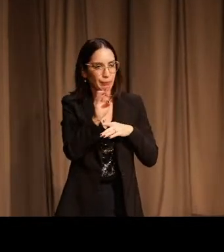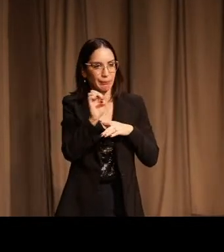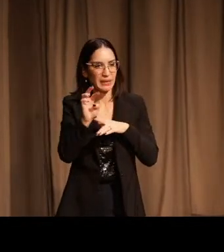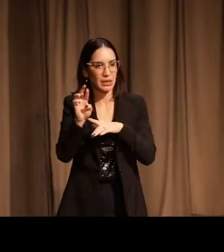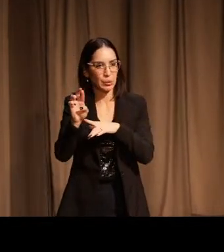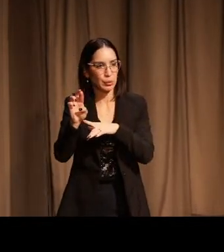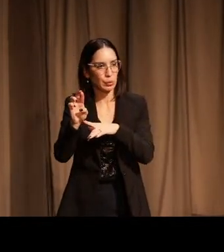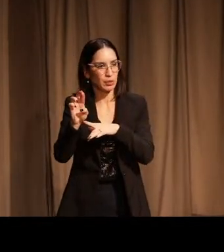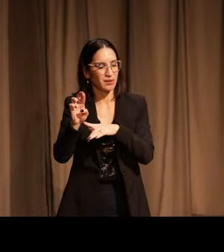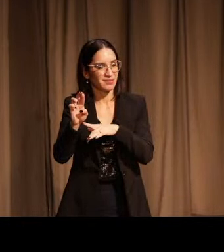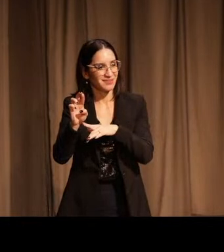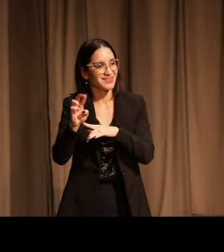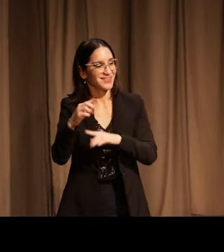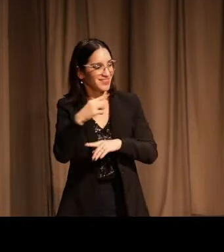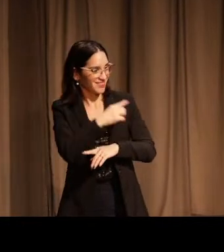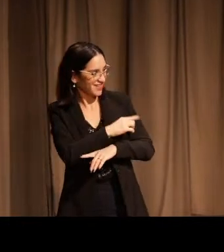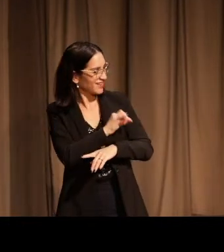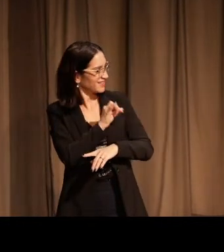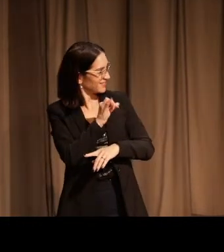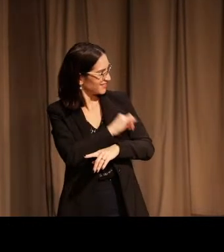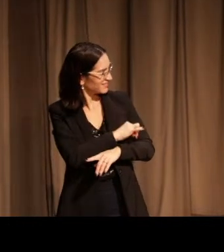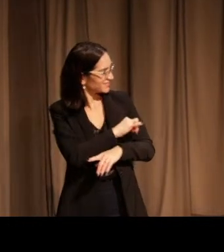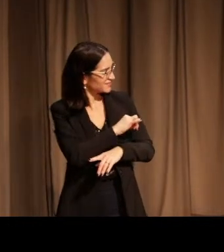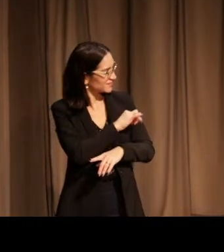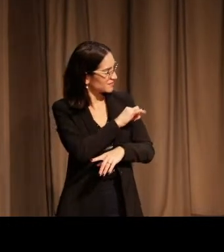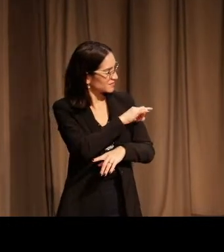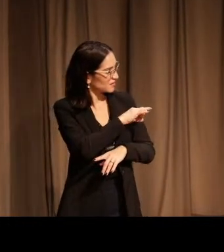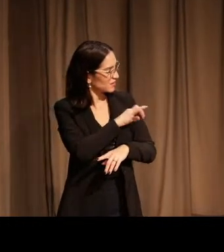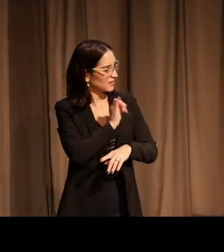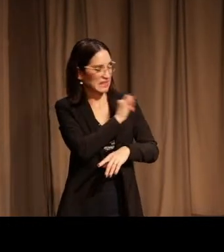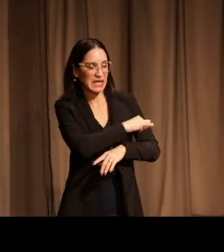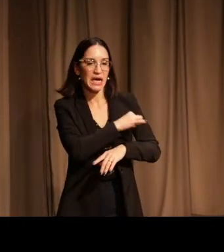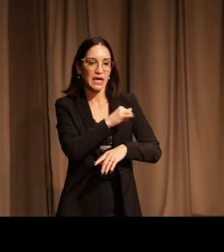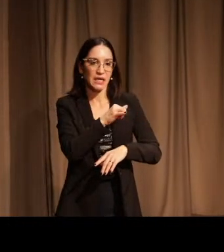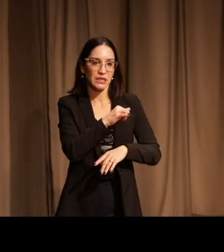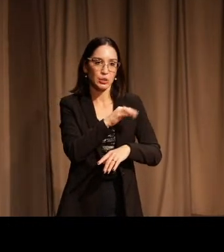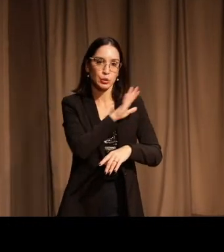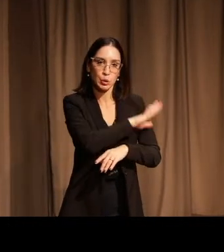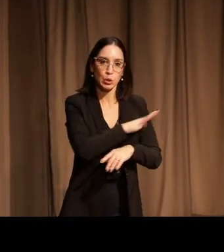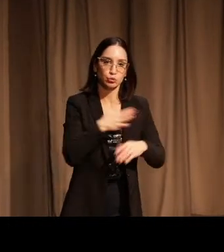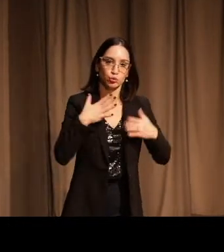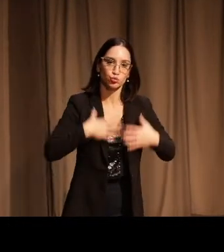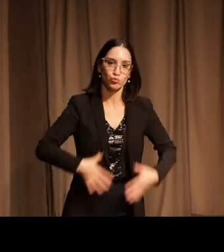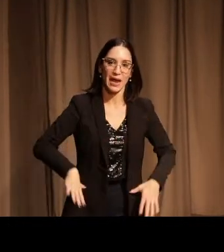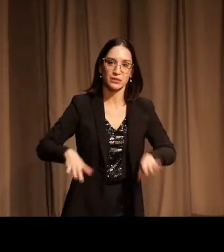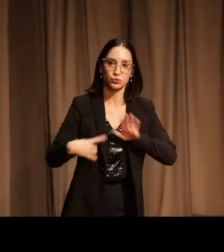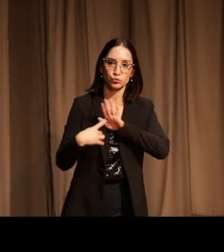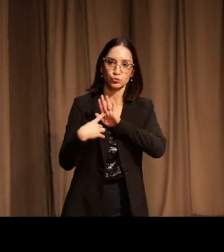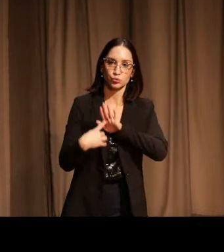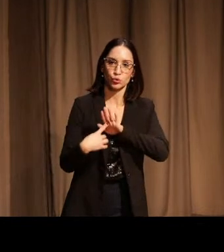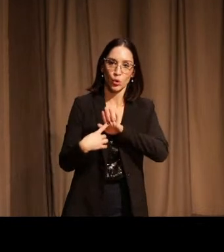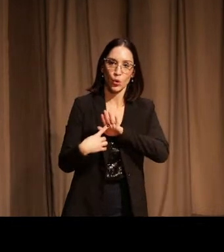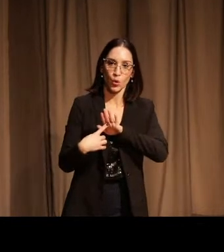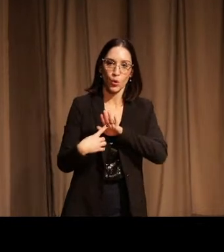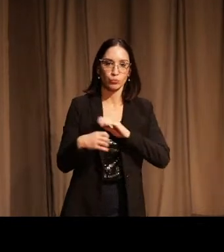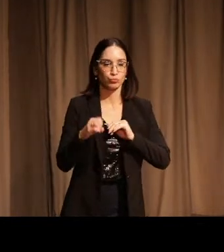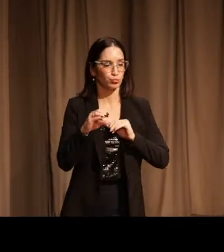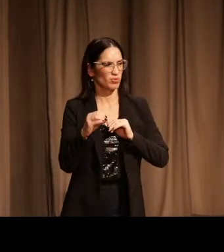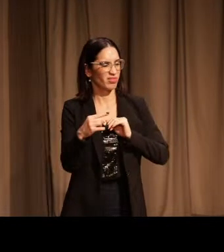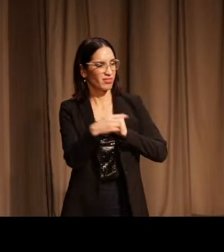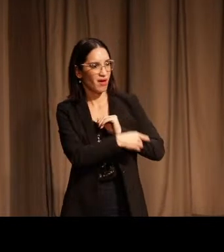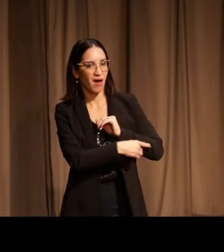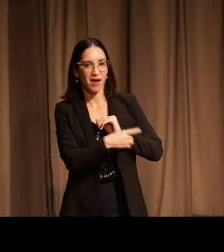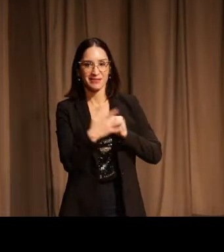is it's this, right? Okay. It's this part of her dress. So yeah, these constant, like, I